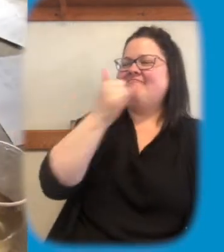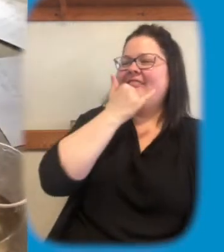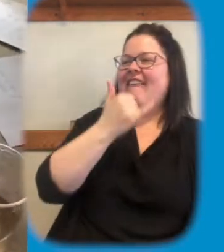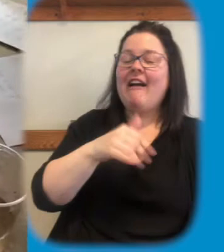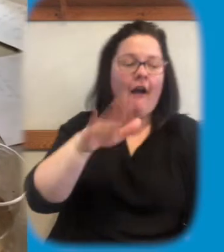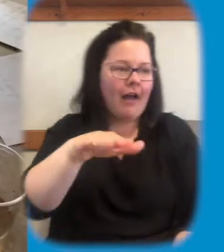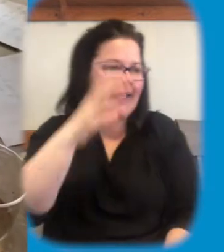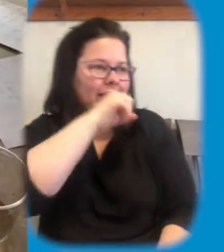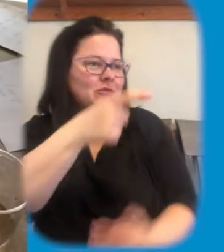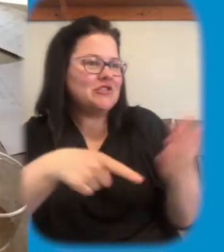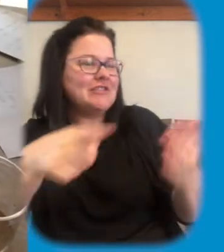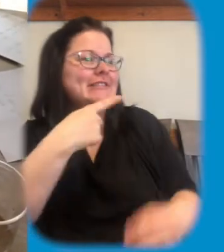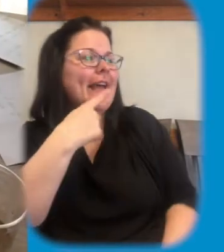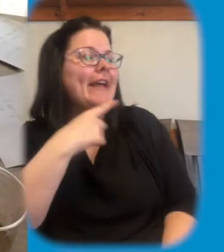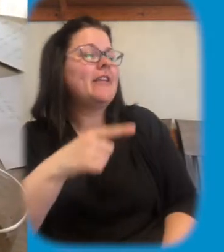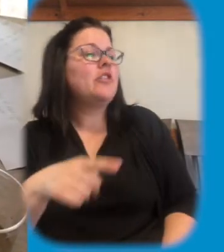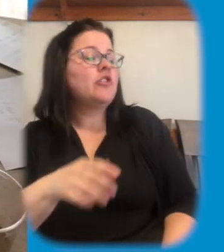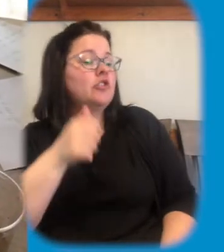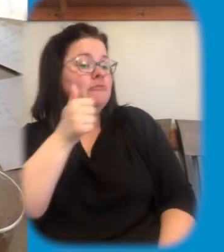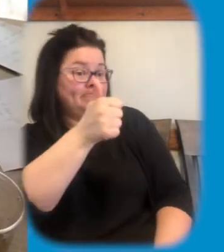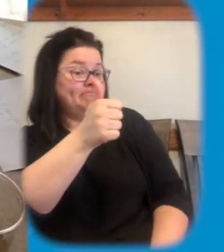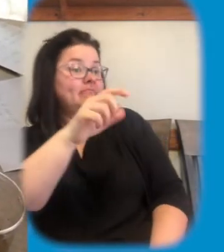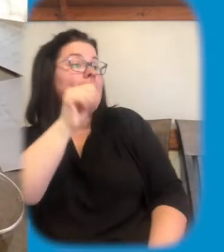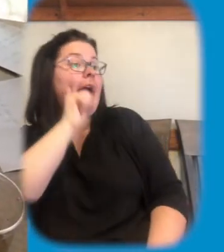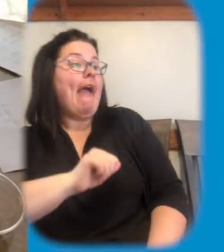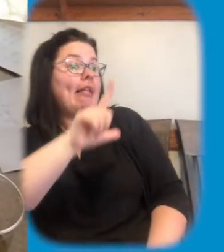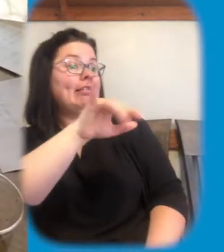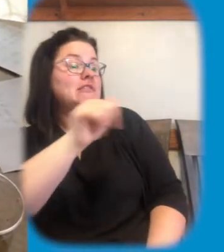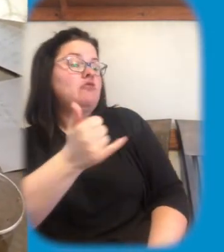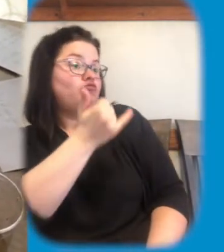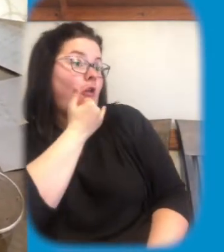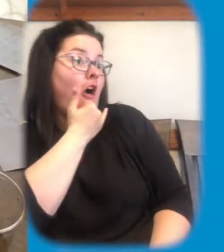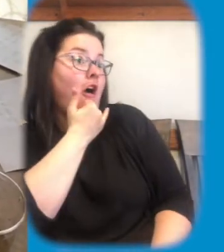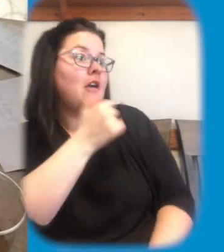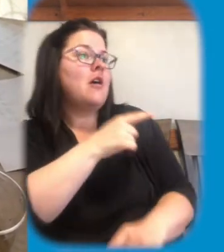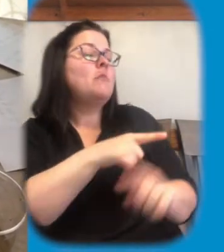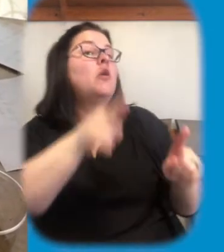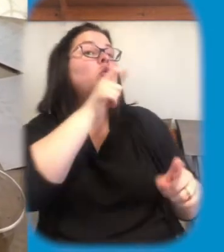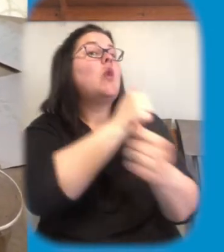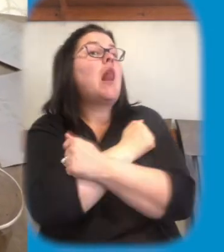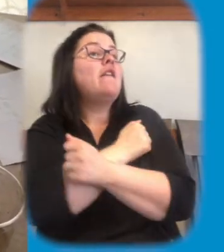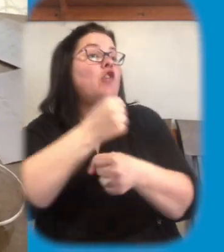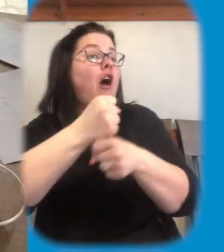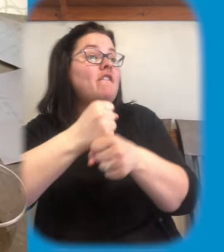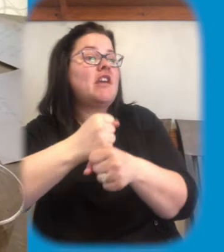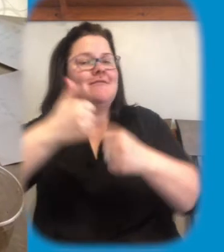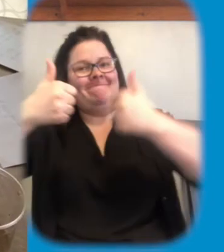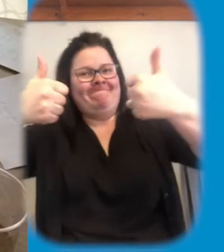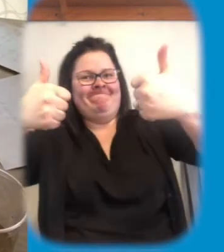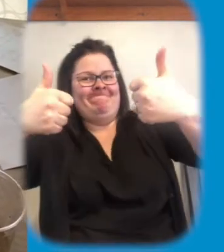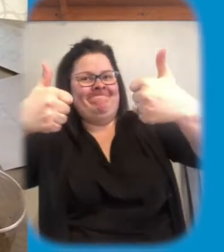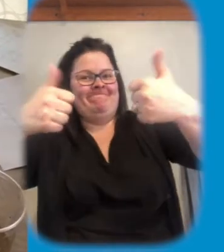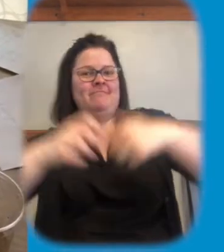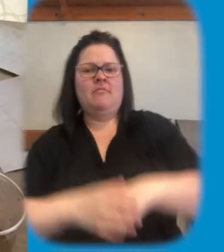wrong. Oh, guess what Lisa said? What? Her prediction was wrong, but a thumbs up for everyone who loves coffee.